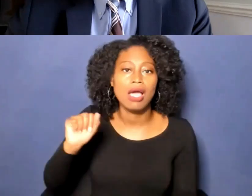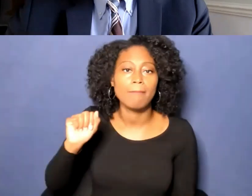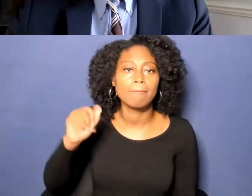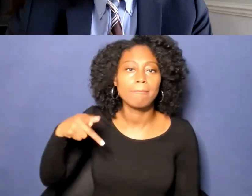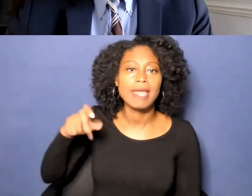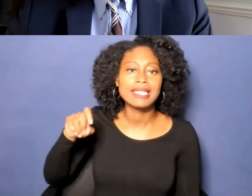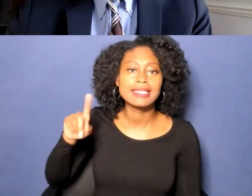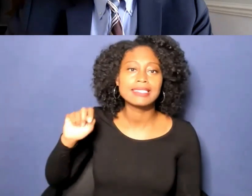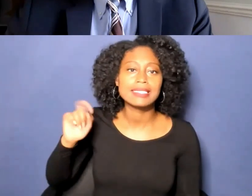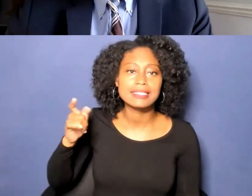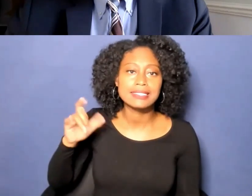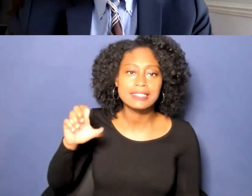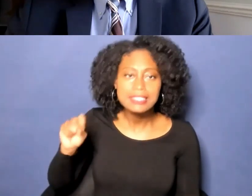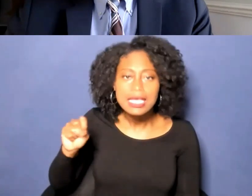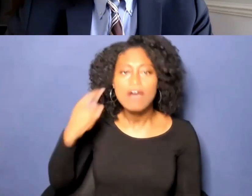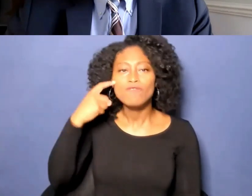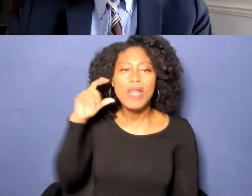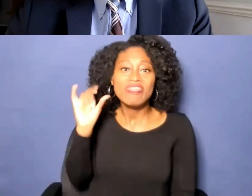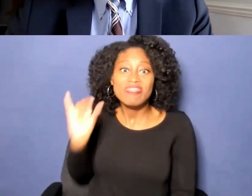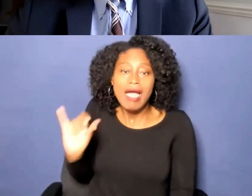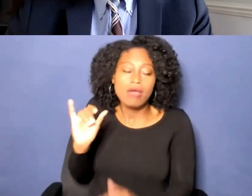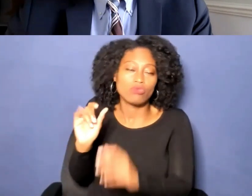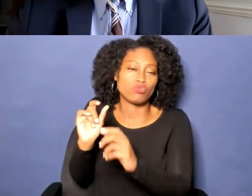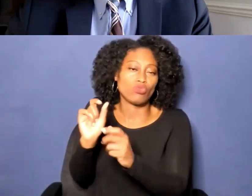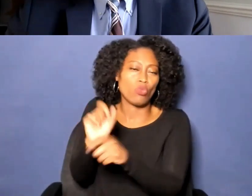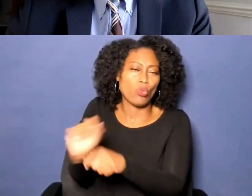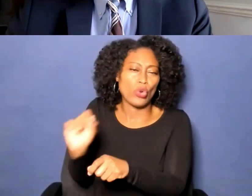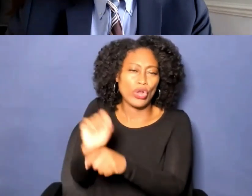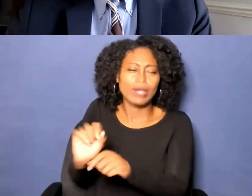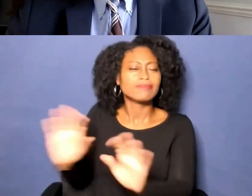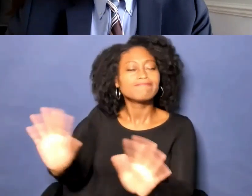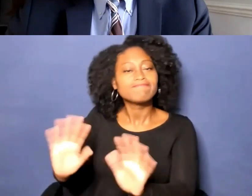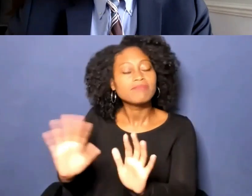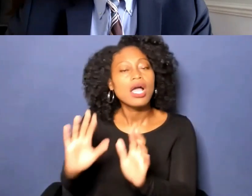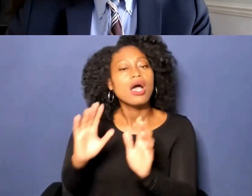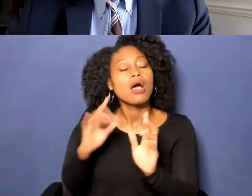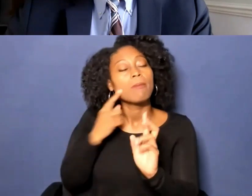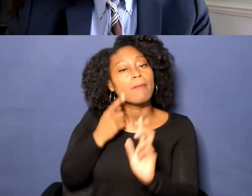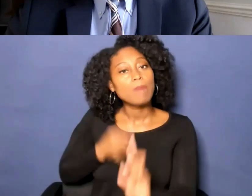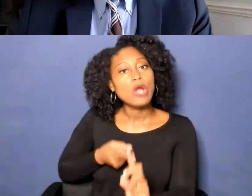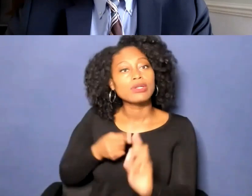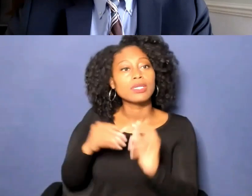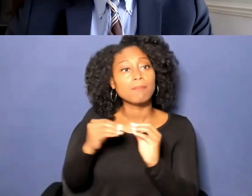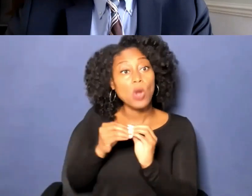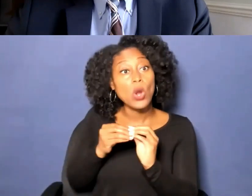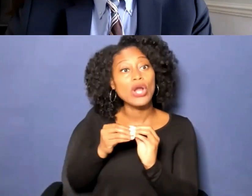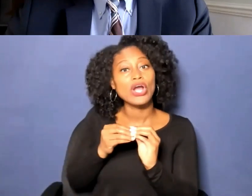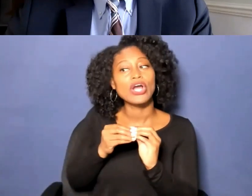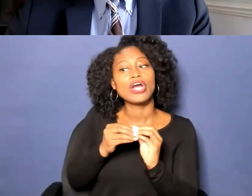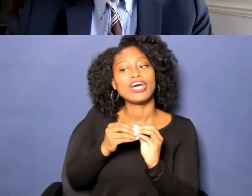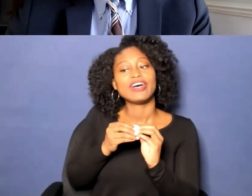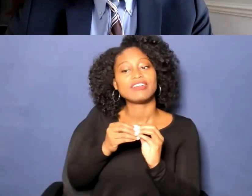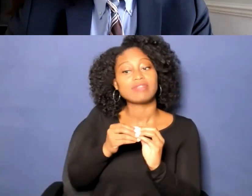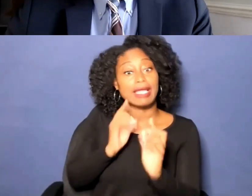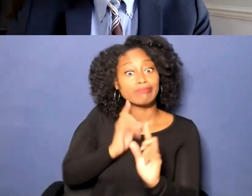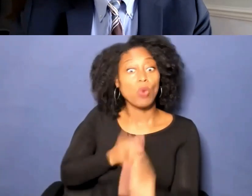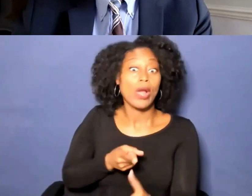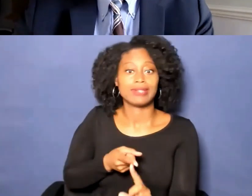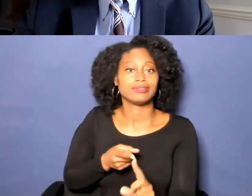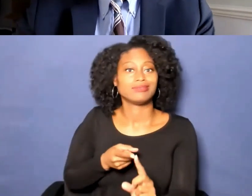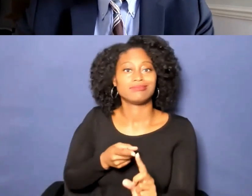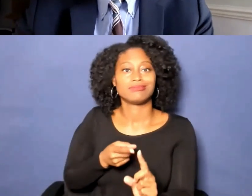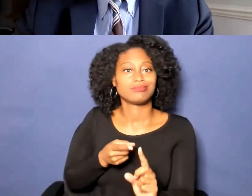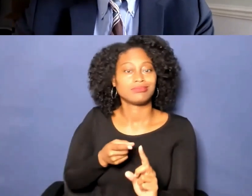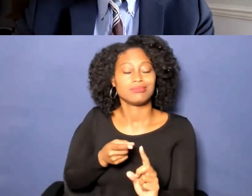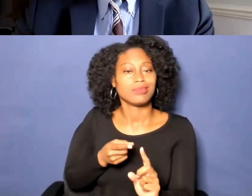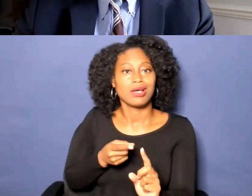be facile and expeditious in considering quality work and get your work started, whether it's